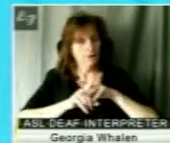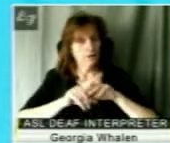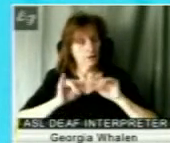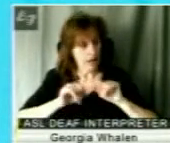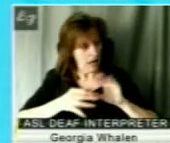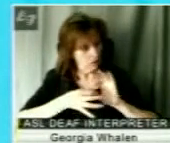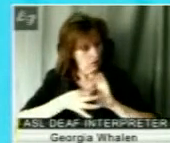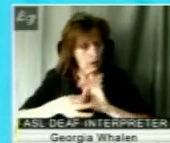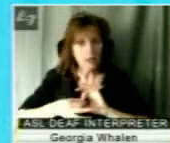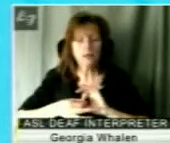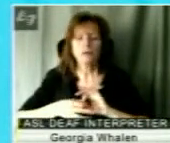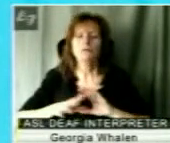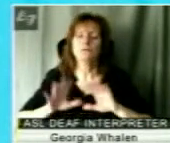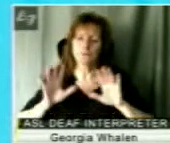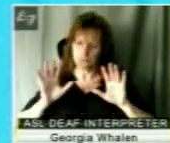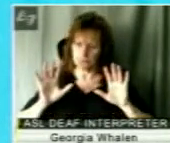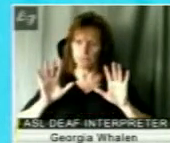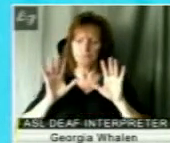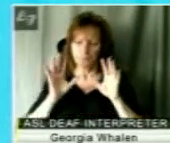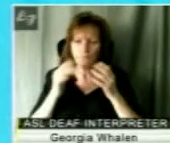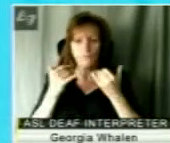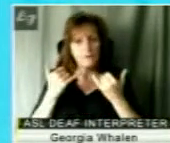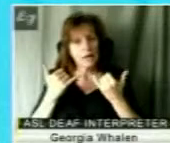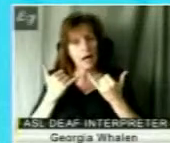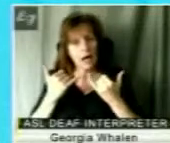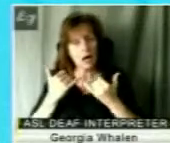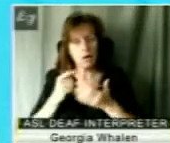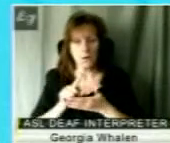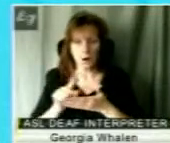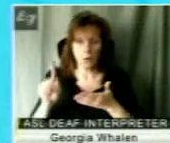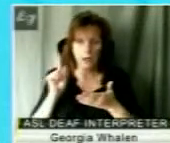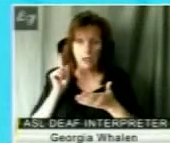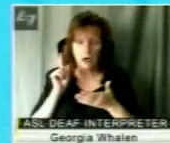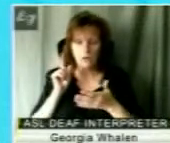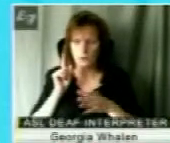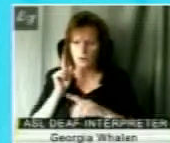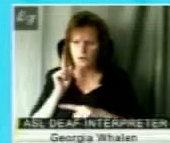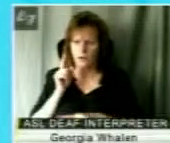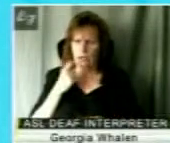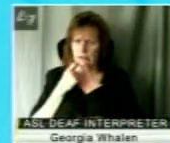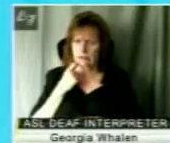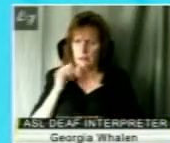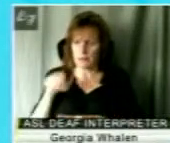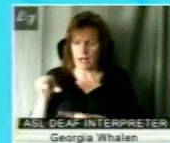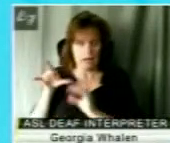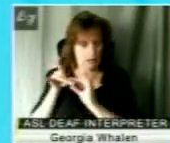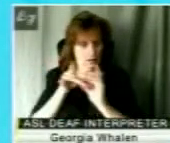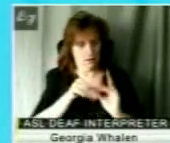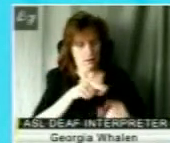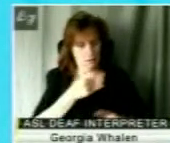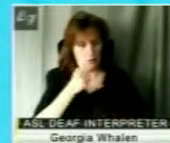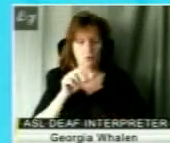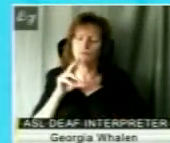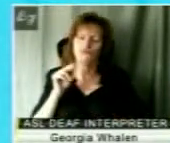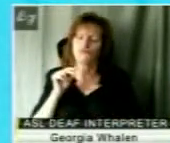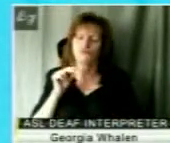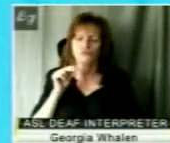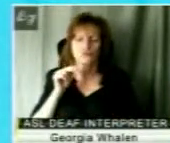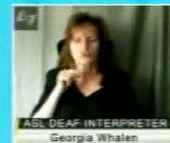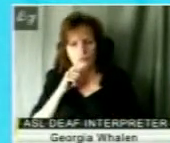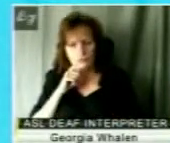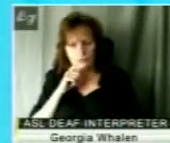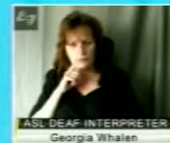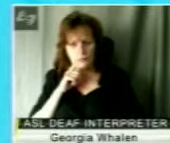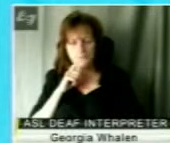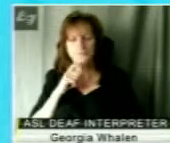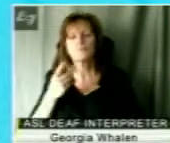that time frame at this point, but no, these ones don't relate to that at all. So what I take from what you were